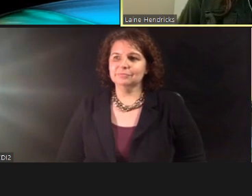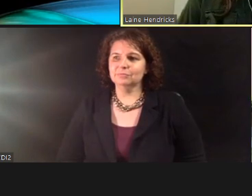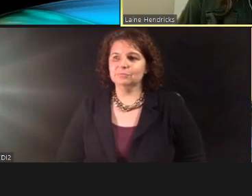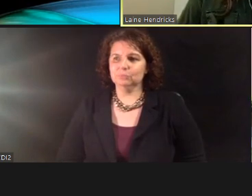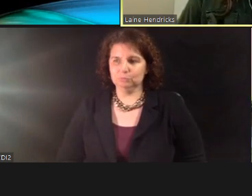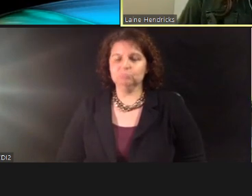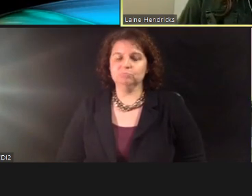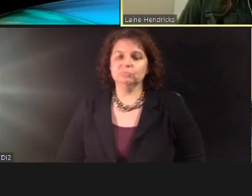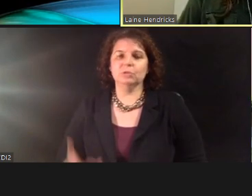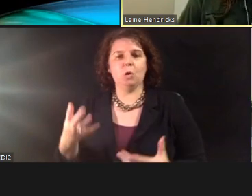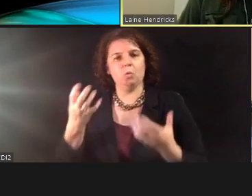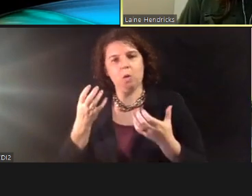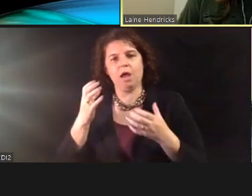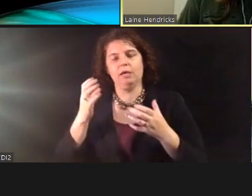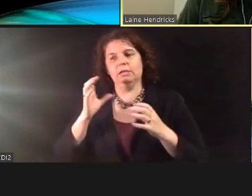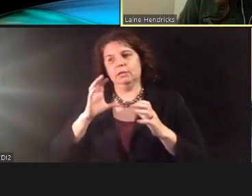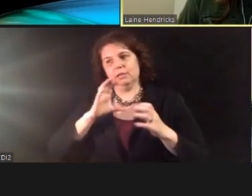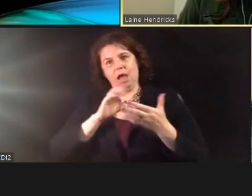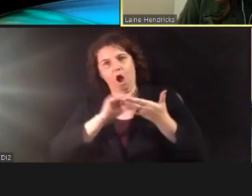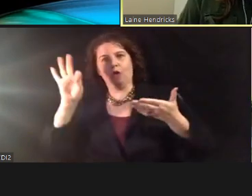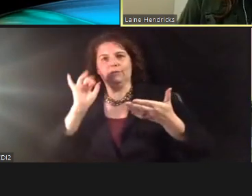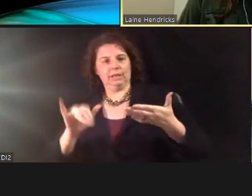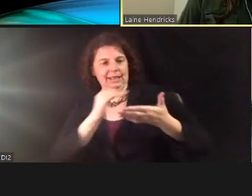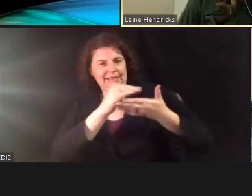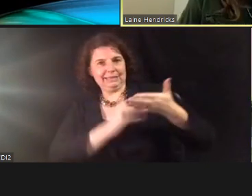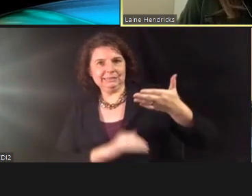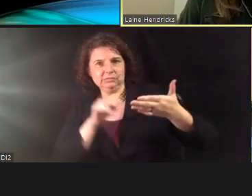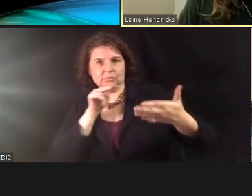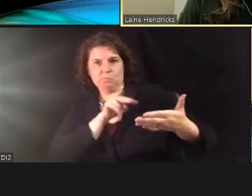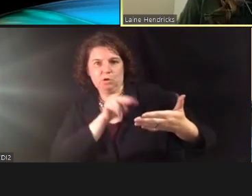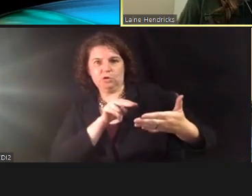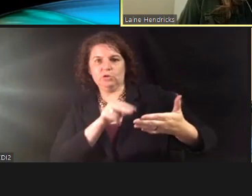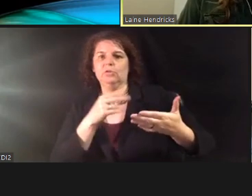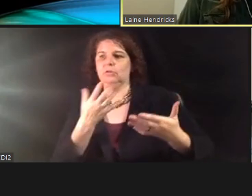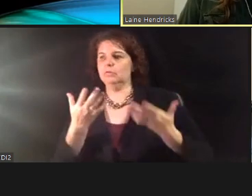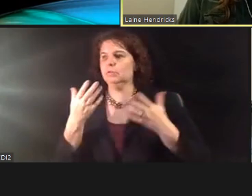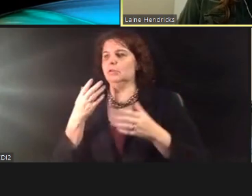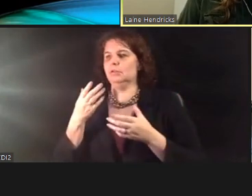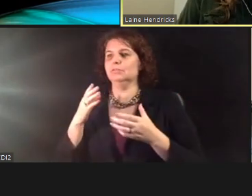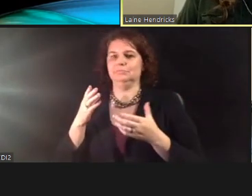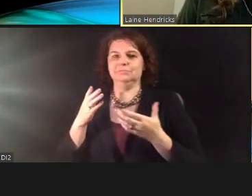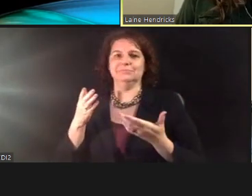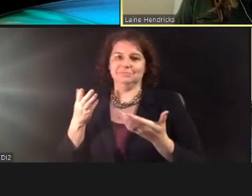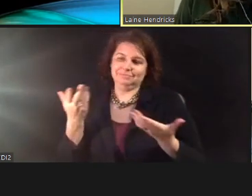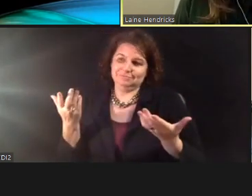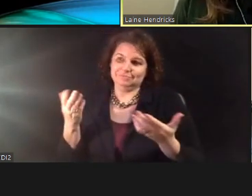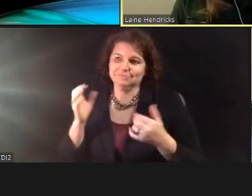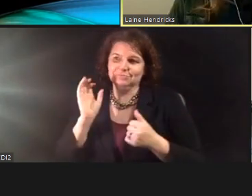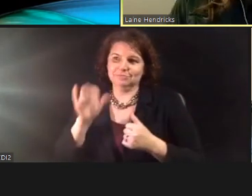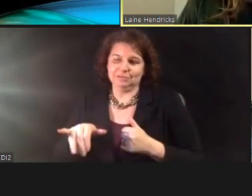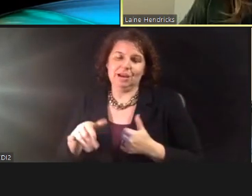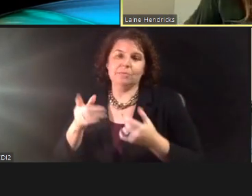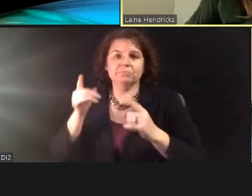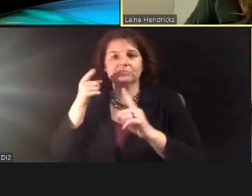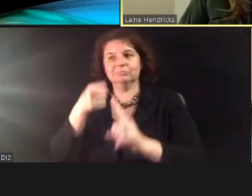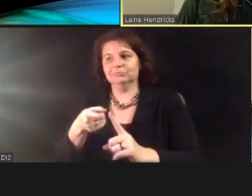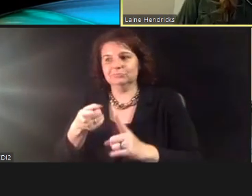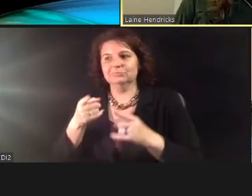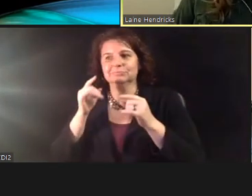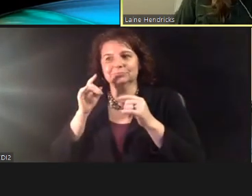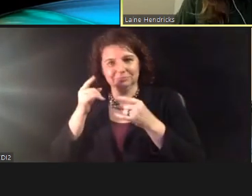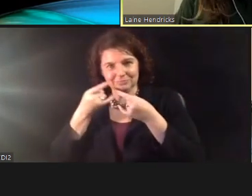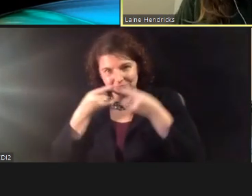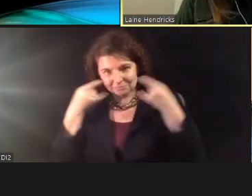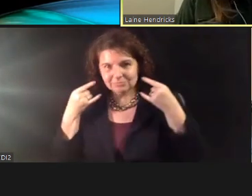Excellent advice. So Marin residents who are watching this, cover your face whenever you leave your home, remind your neighbors to do the same,